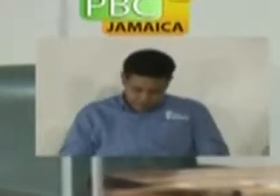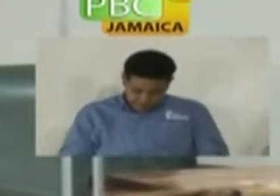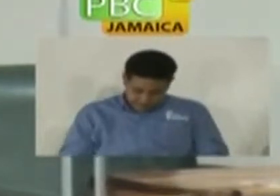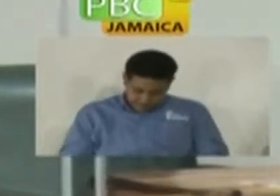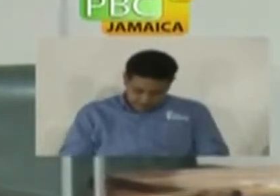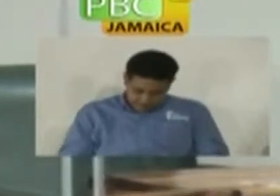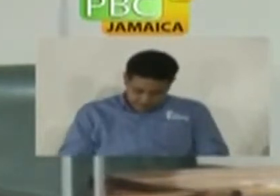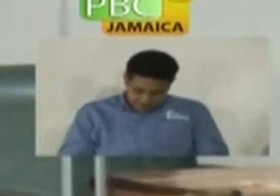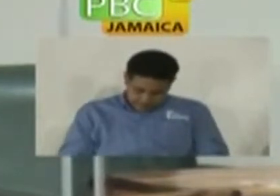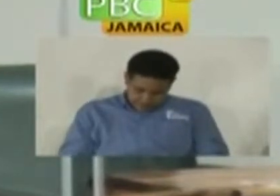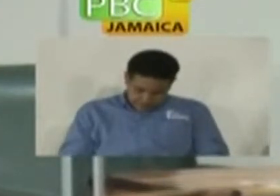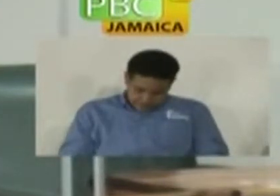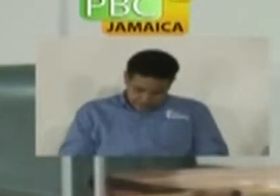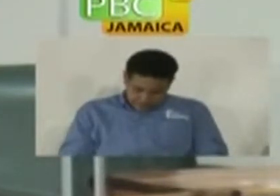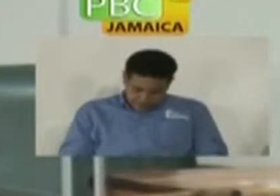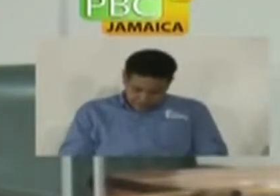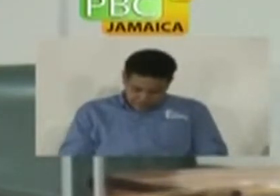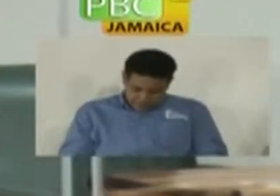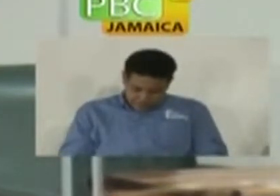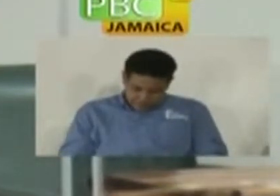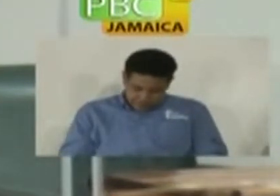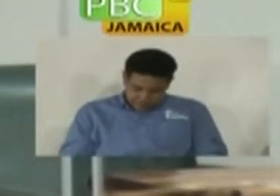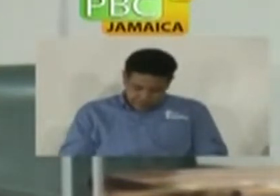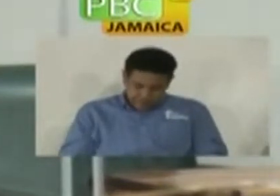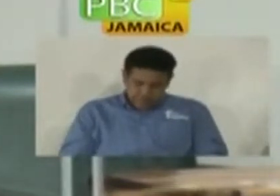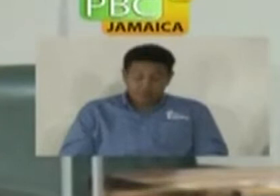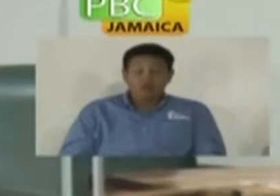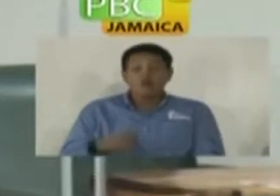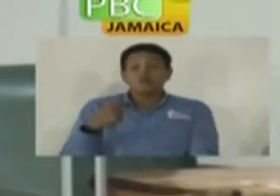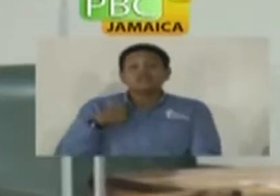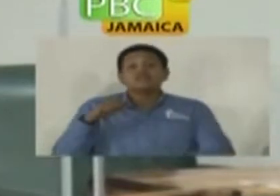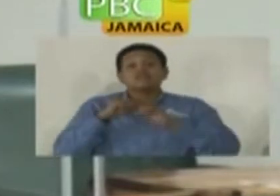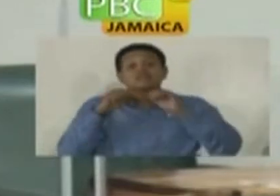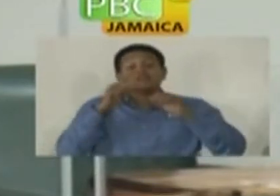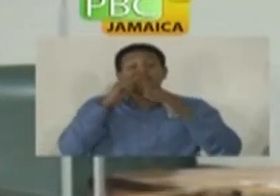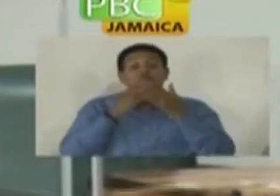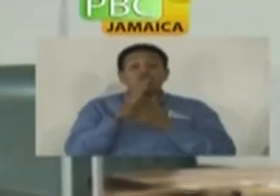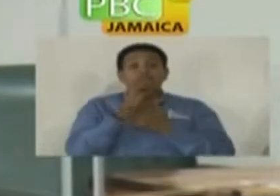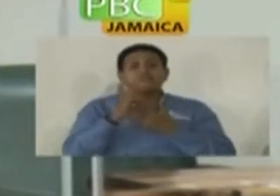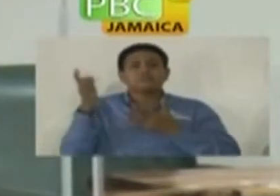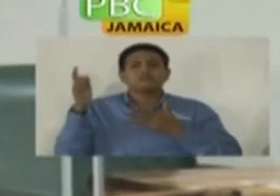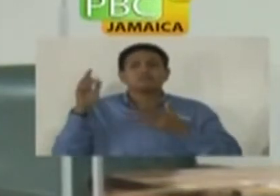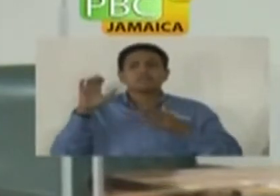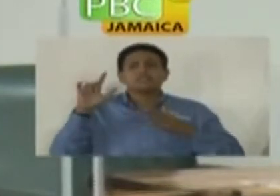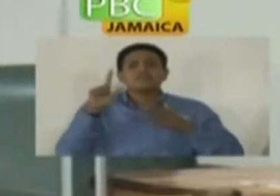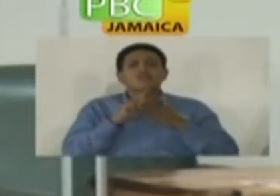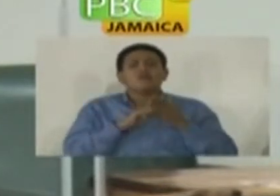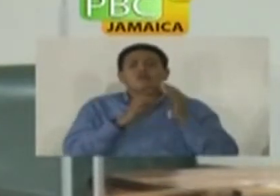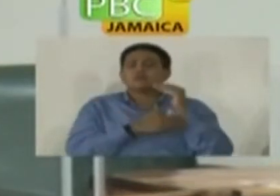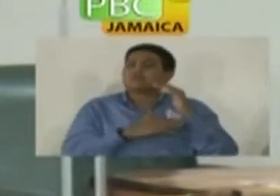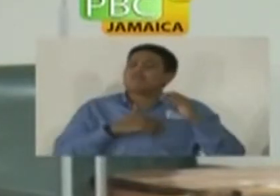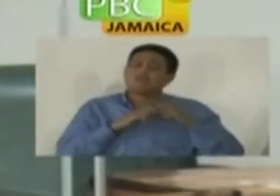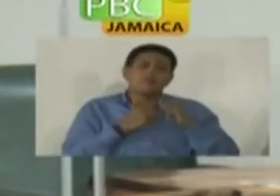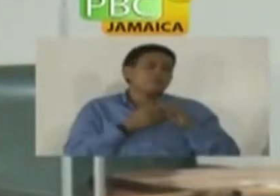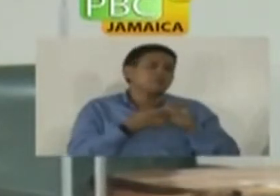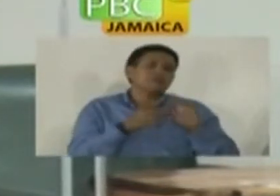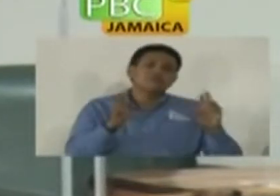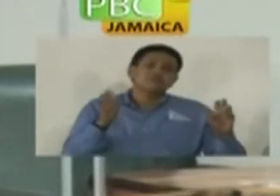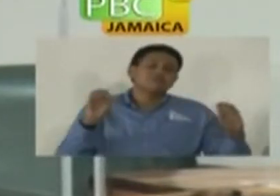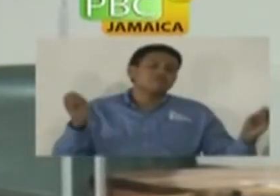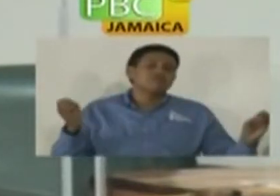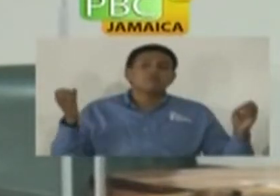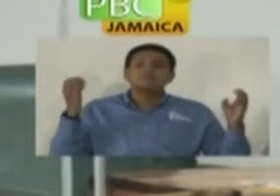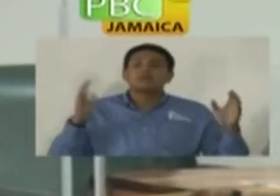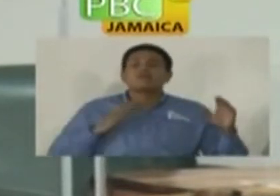never had a problem with this issue. However, many of our Commonwealth colleagues